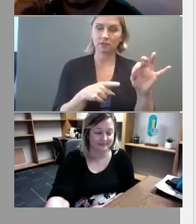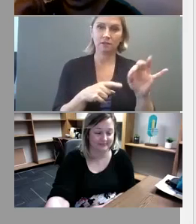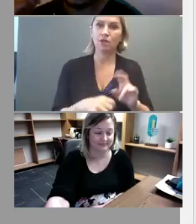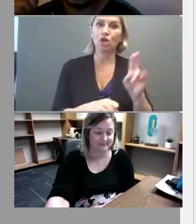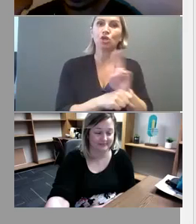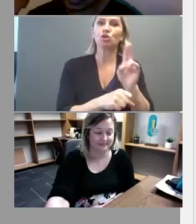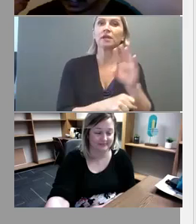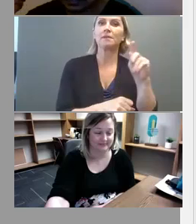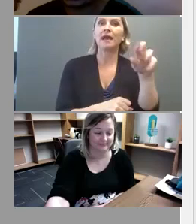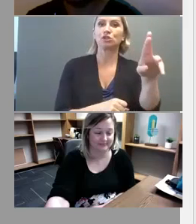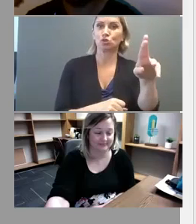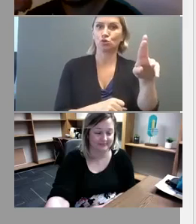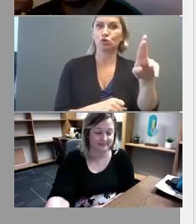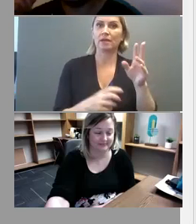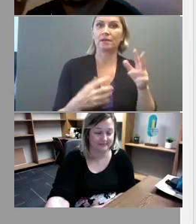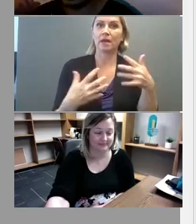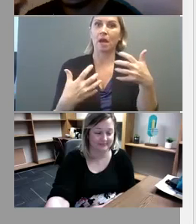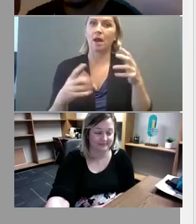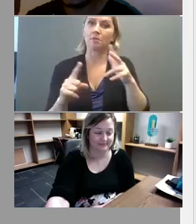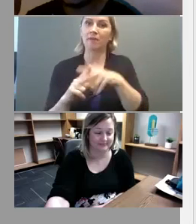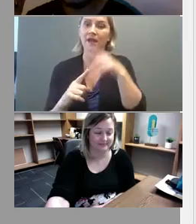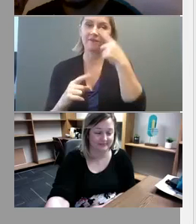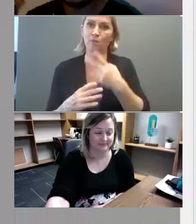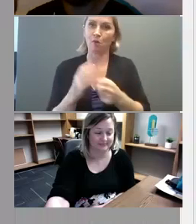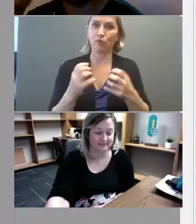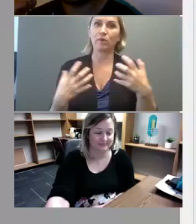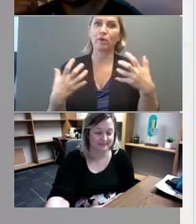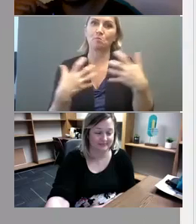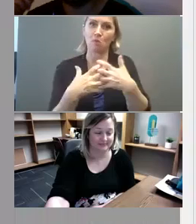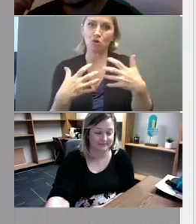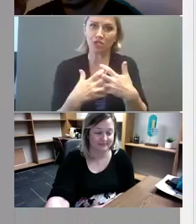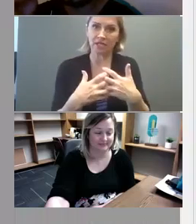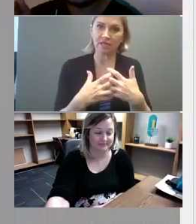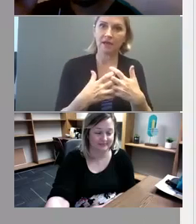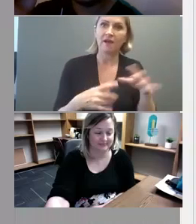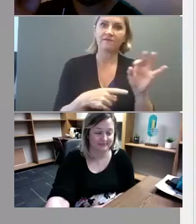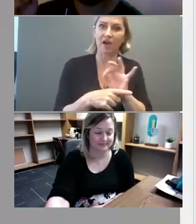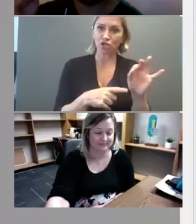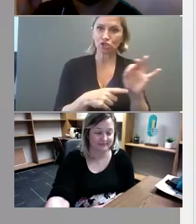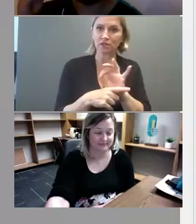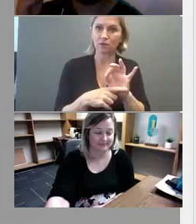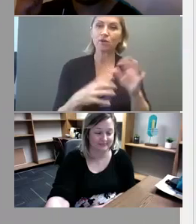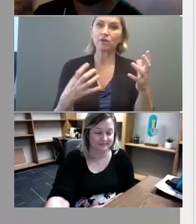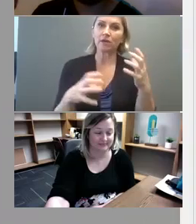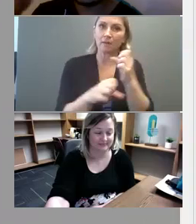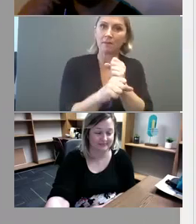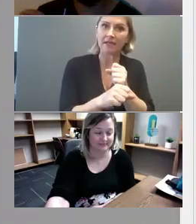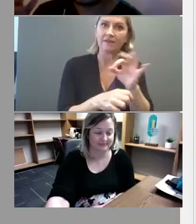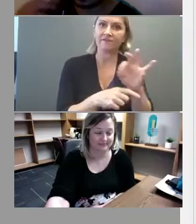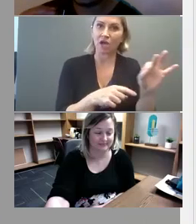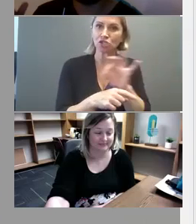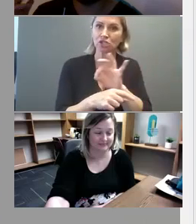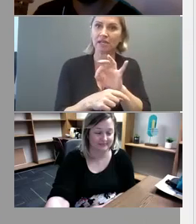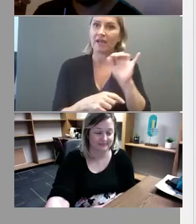can be applied to those cases where your merging function is essentially, or your combining function is essentially